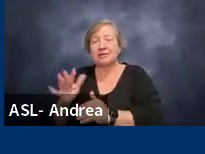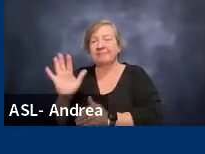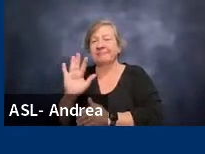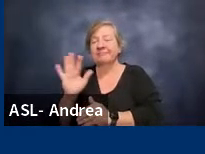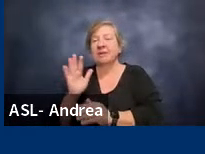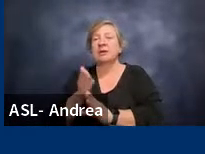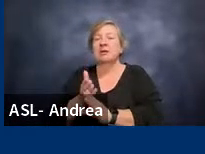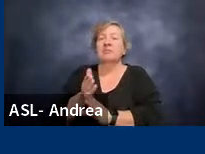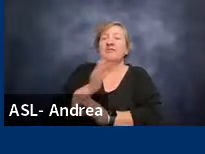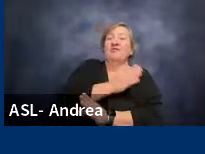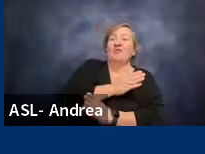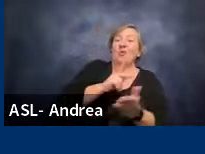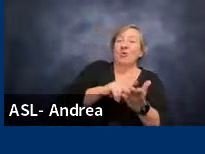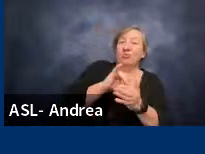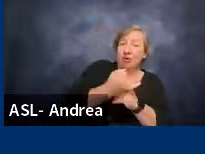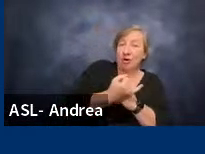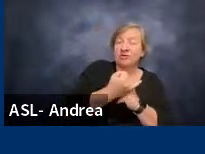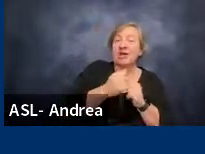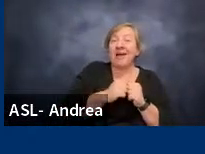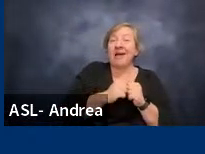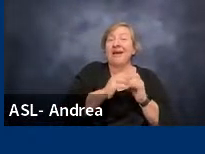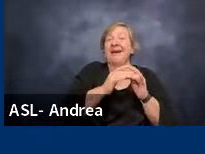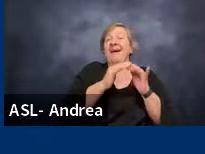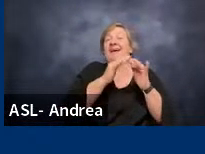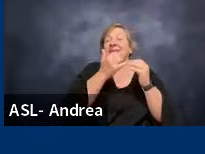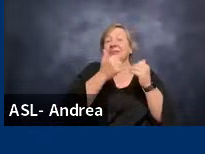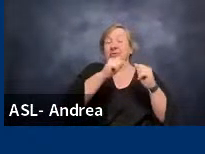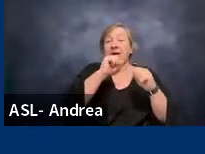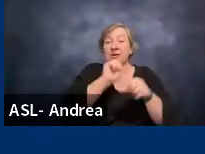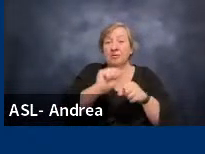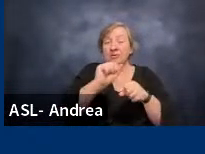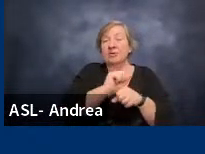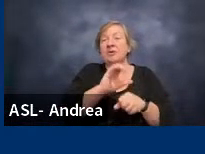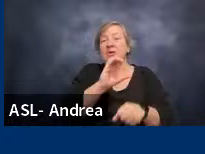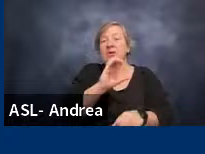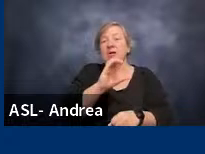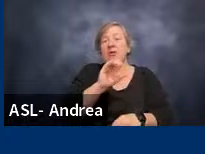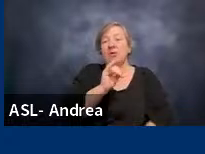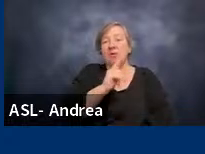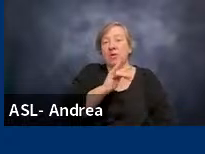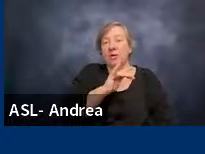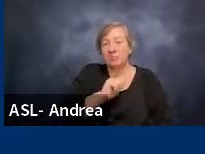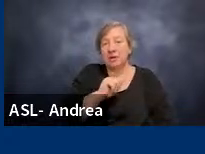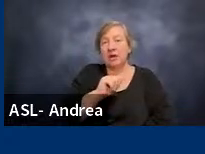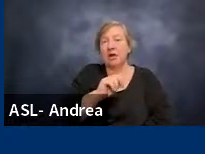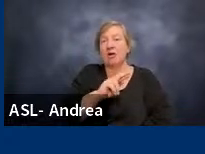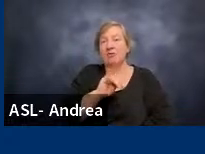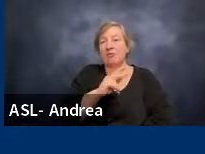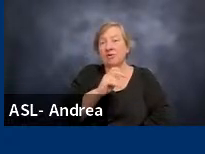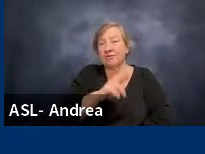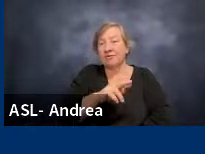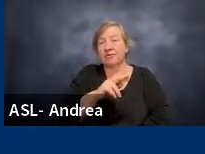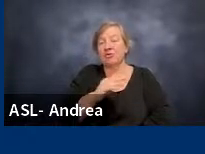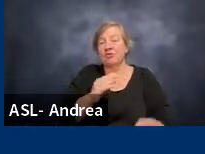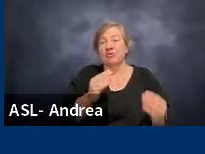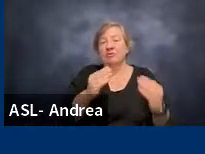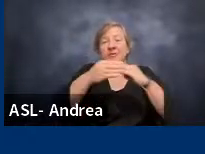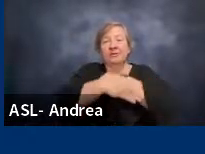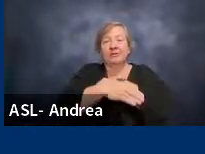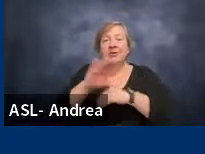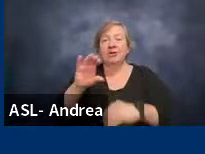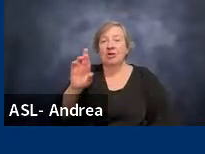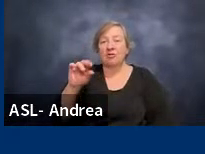previous project that occurred in the same location called the Columbia River Crossing. That project began in